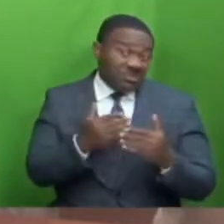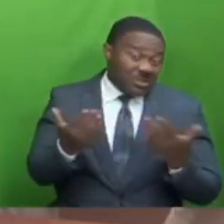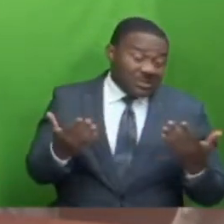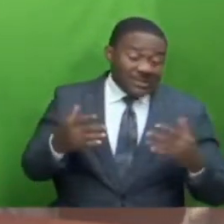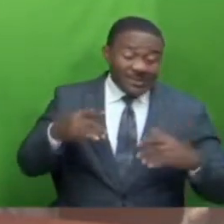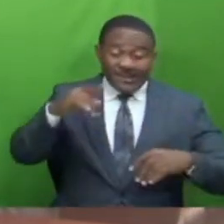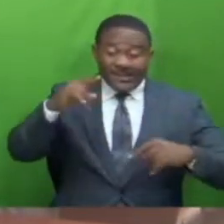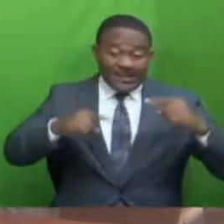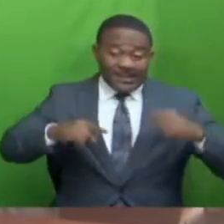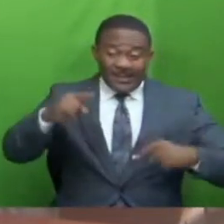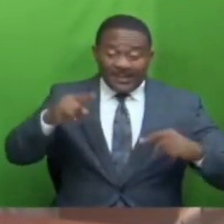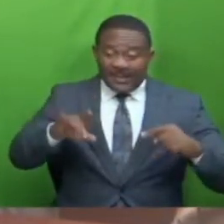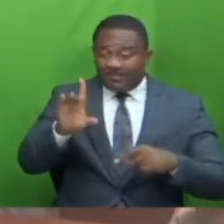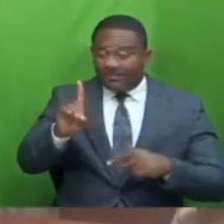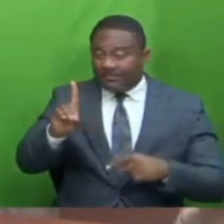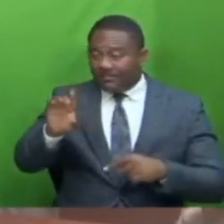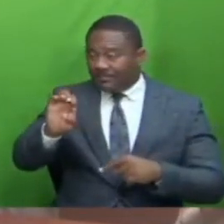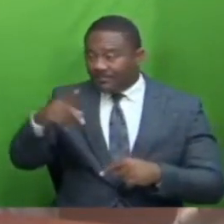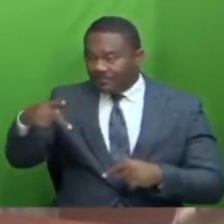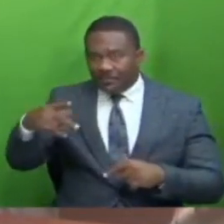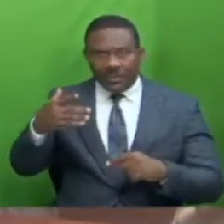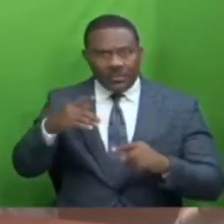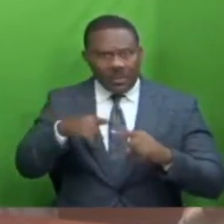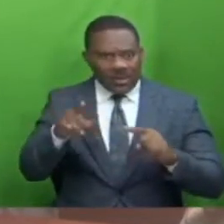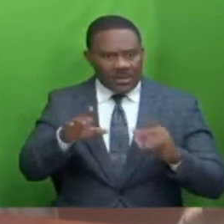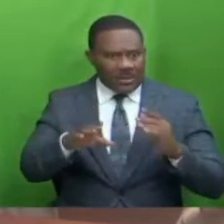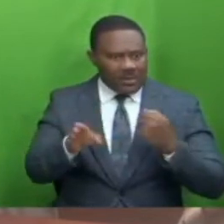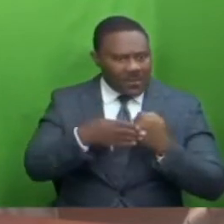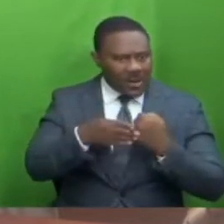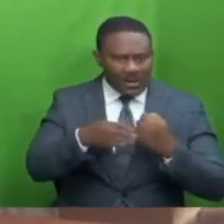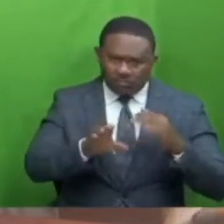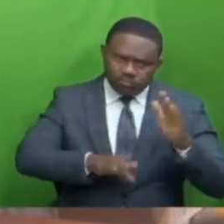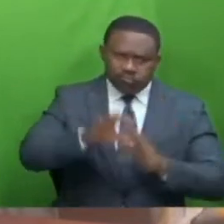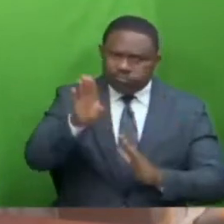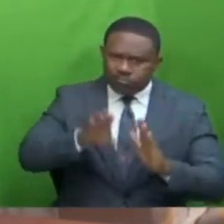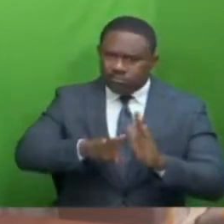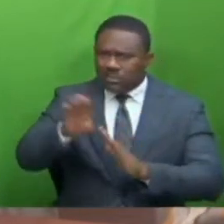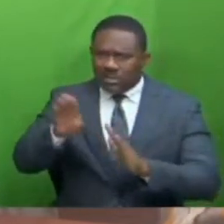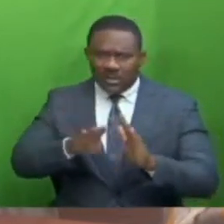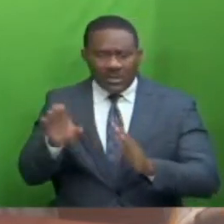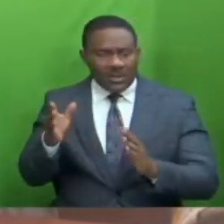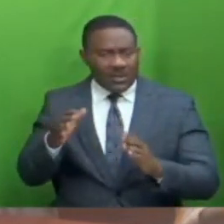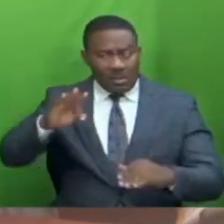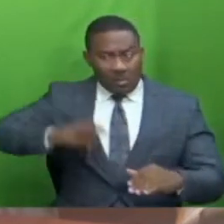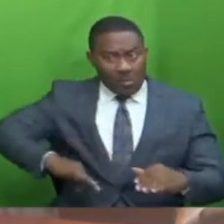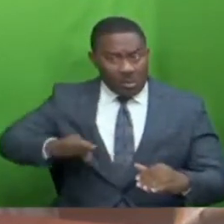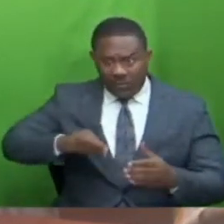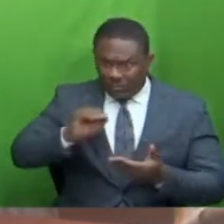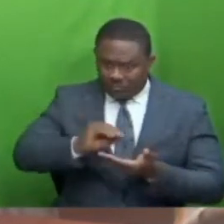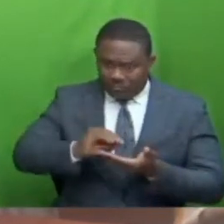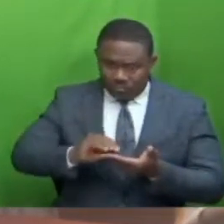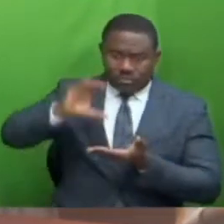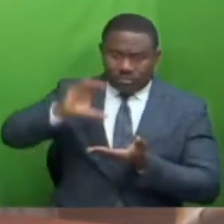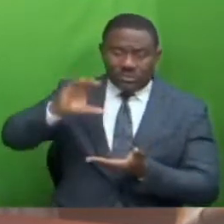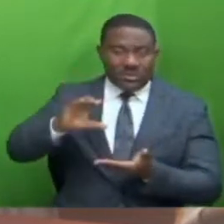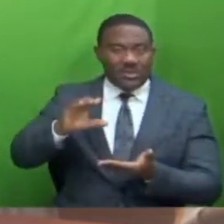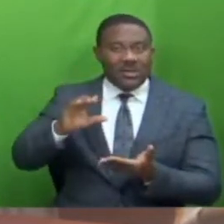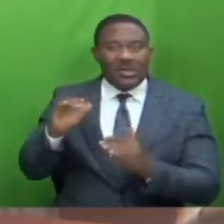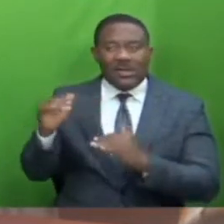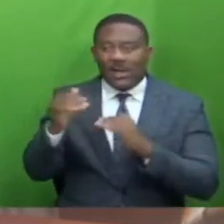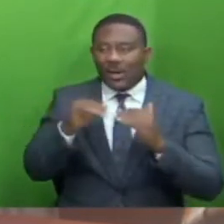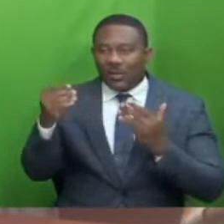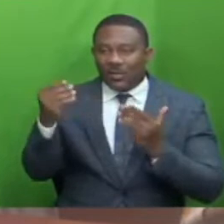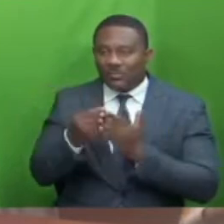DDEP, the banks have reported increased deposits and investments, higher profitability, and return on equity of